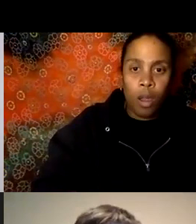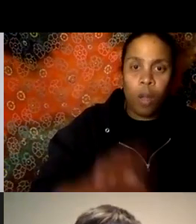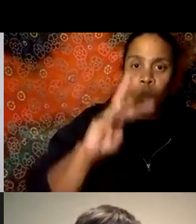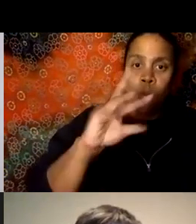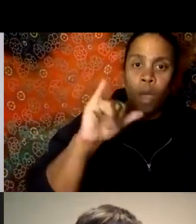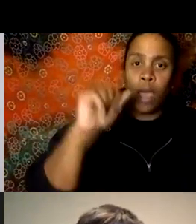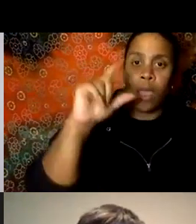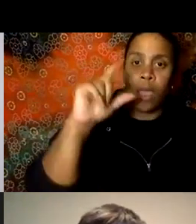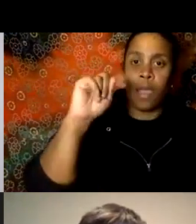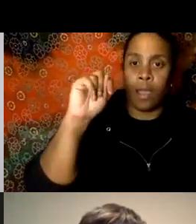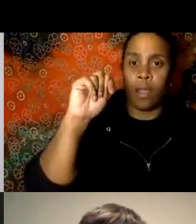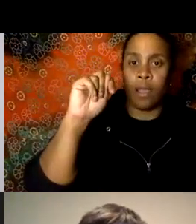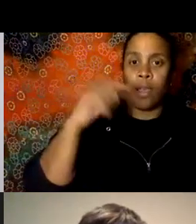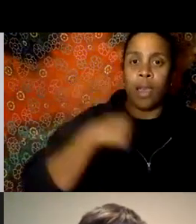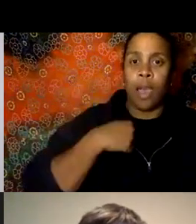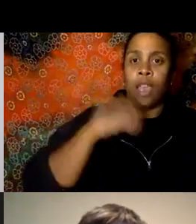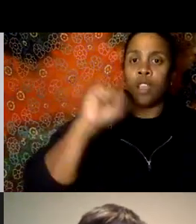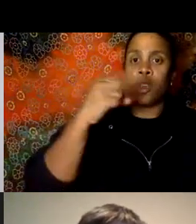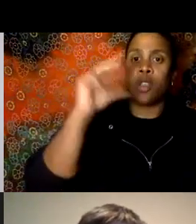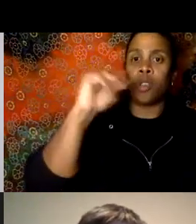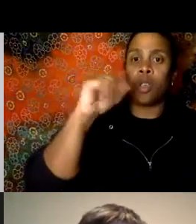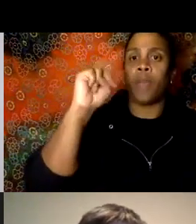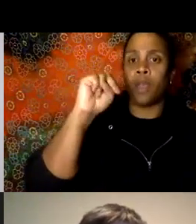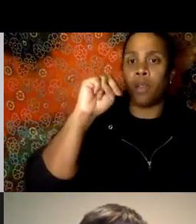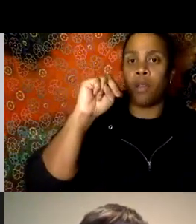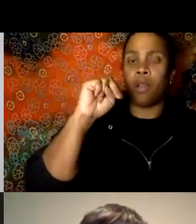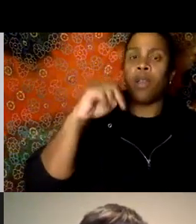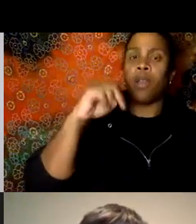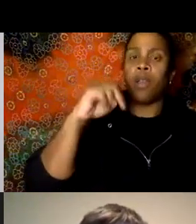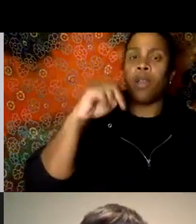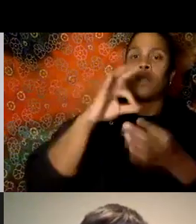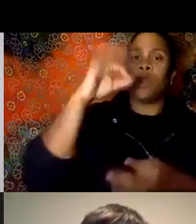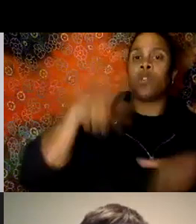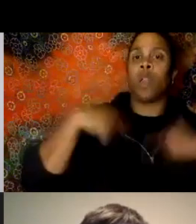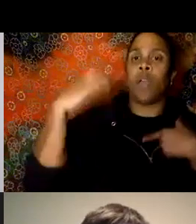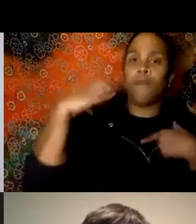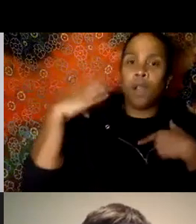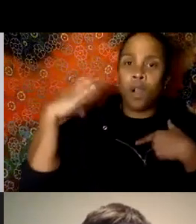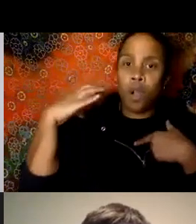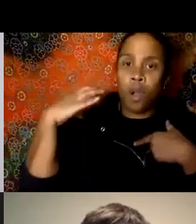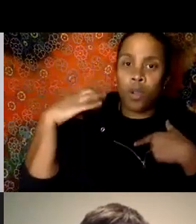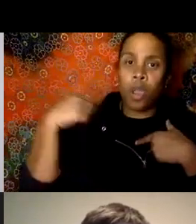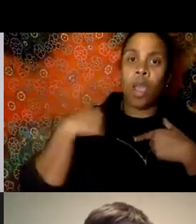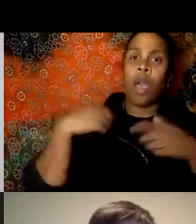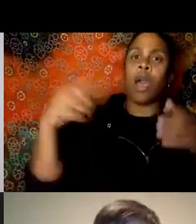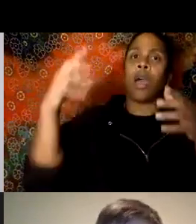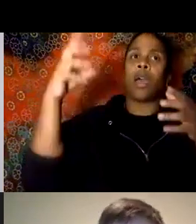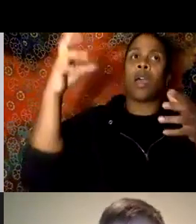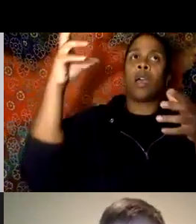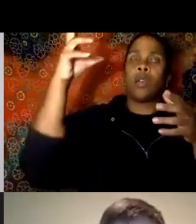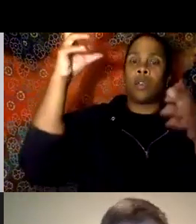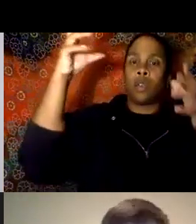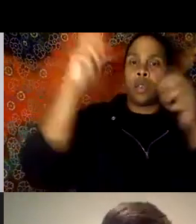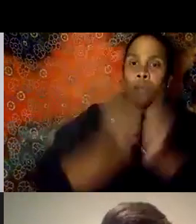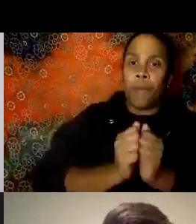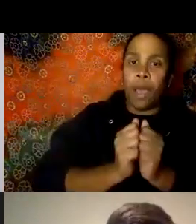So I'm Wyatt. I am a shamanism practitioner and spiritual life coach. I combine both of the ancient methods of shamanism